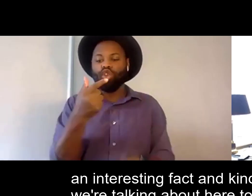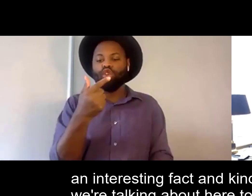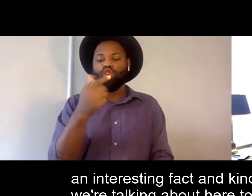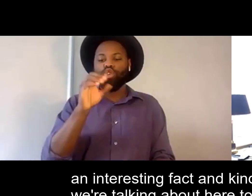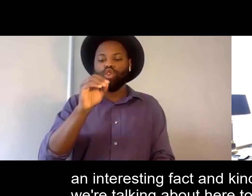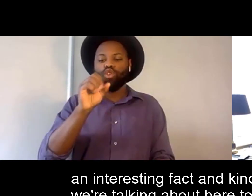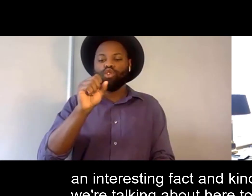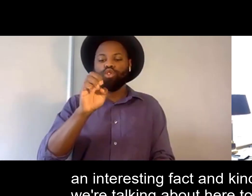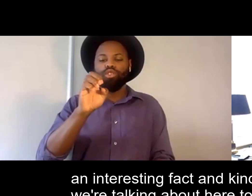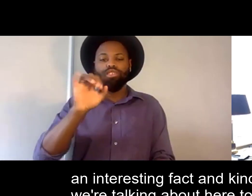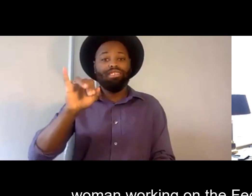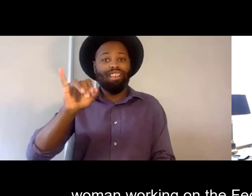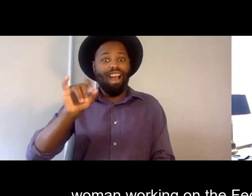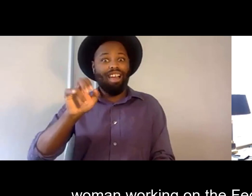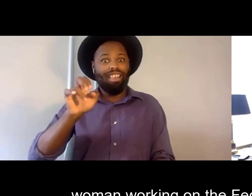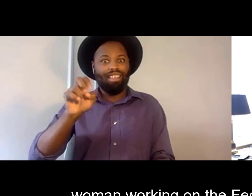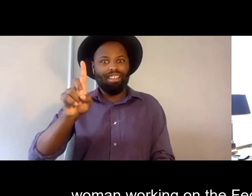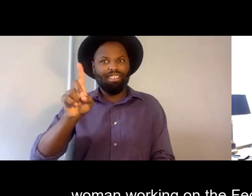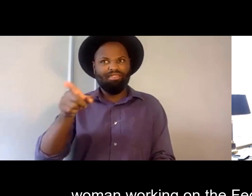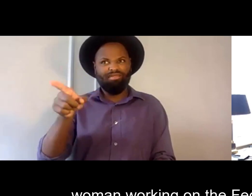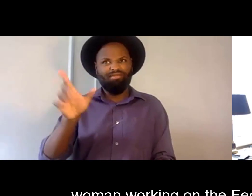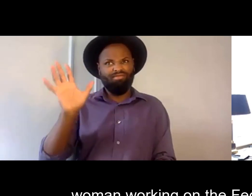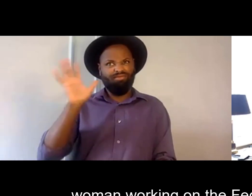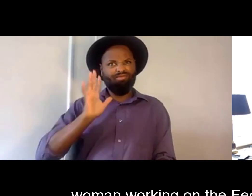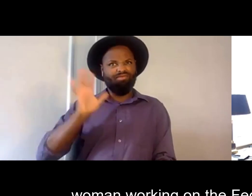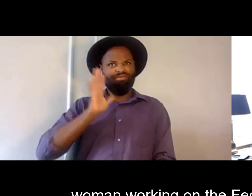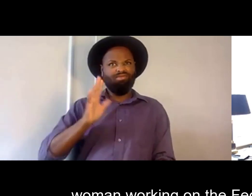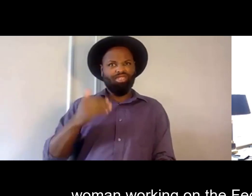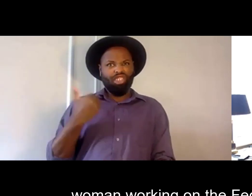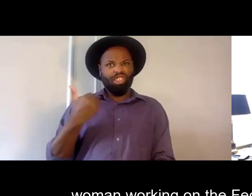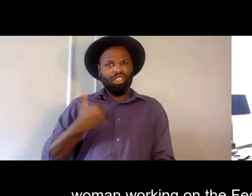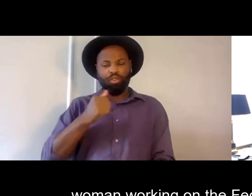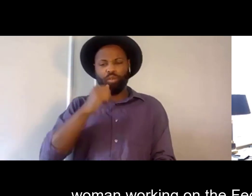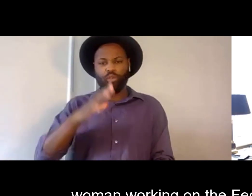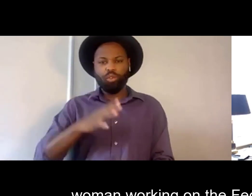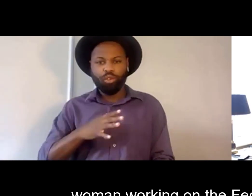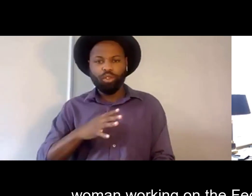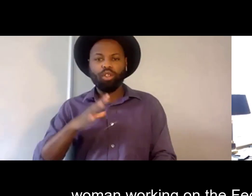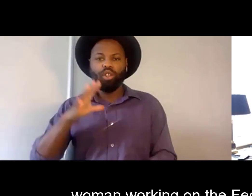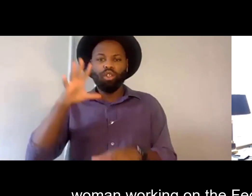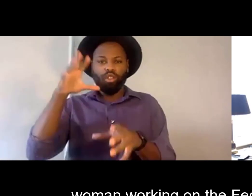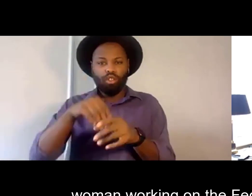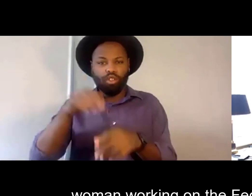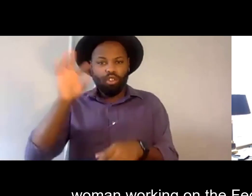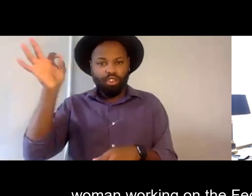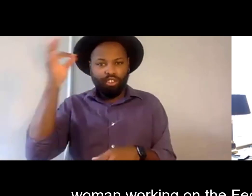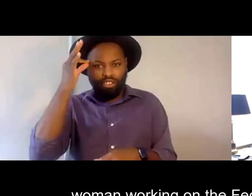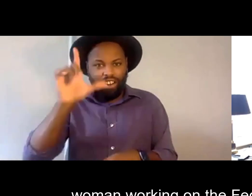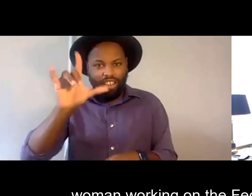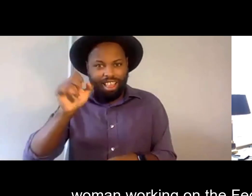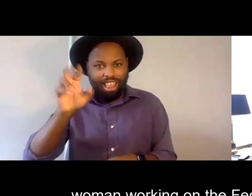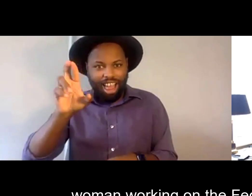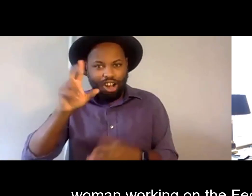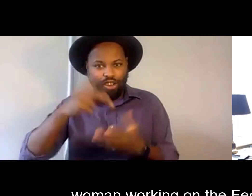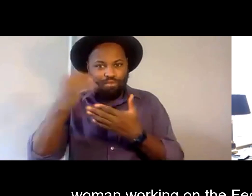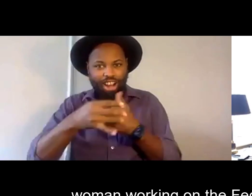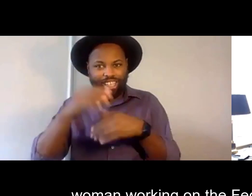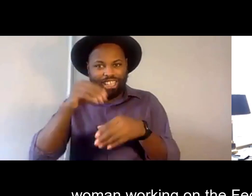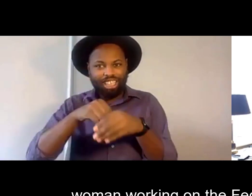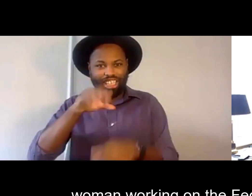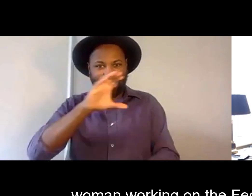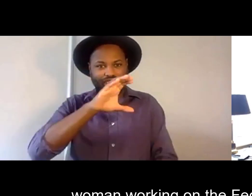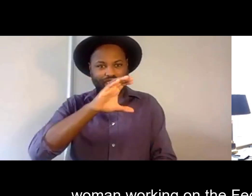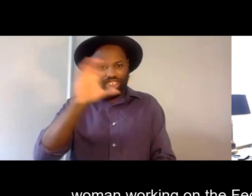So when she was a young woman working on the Federal Writers Project in Chicago,